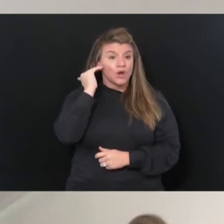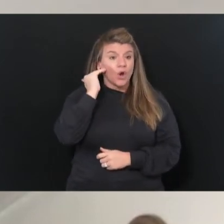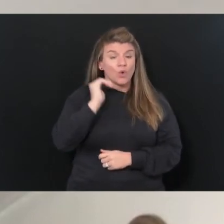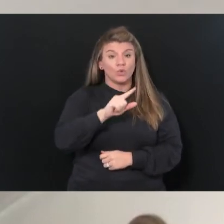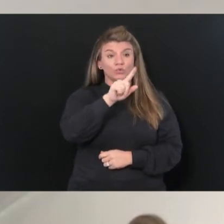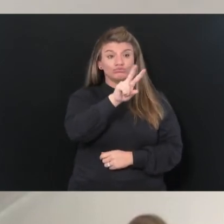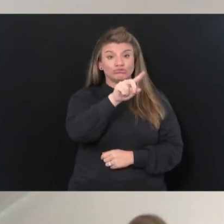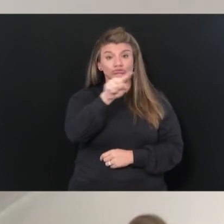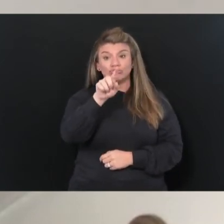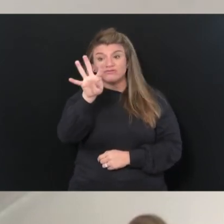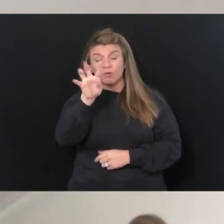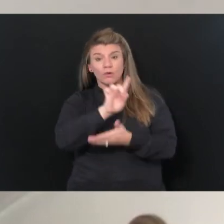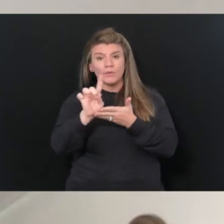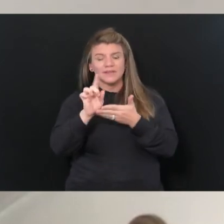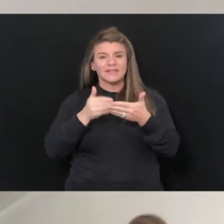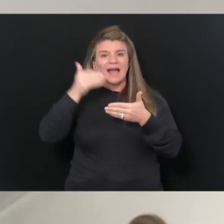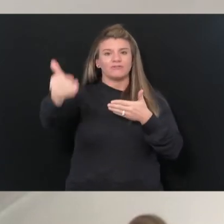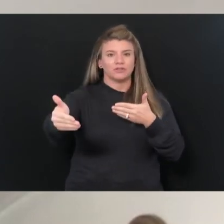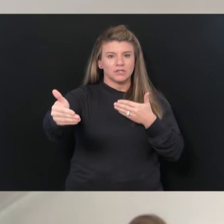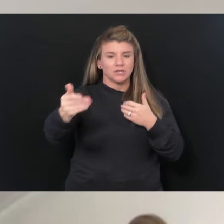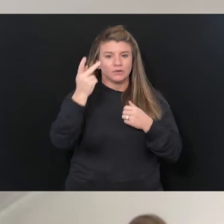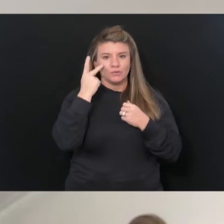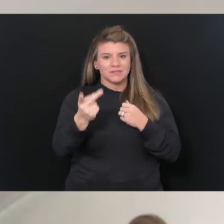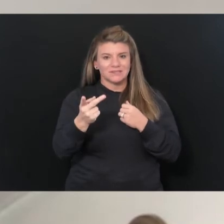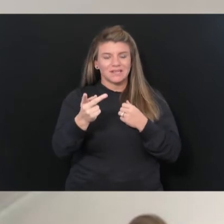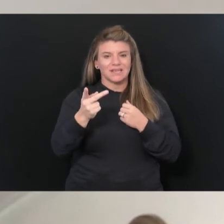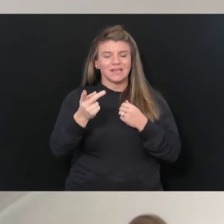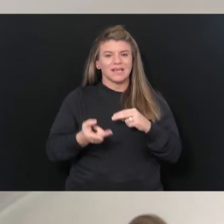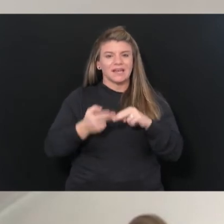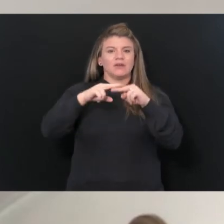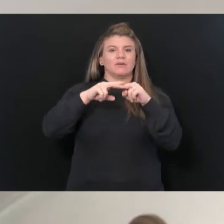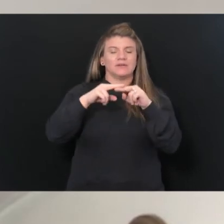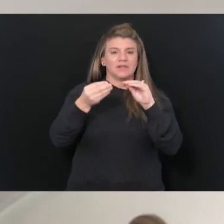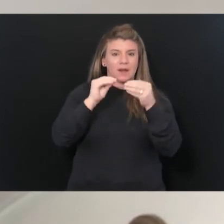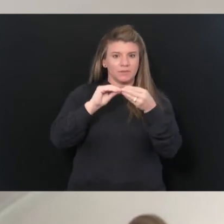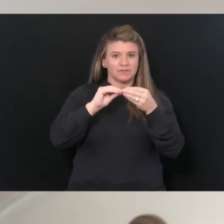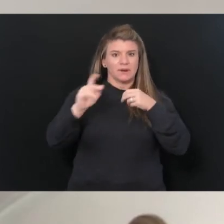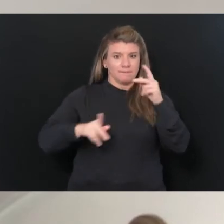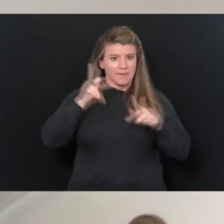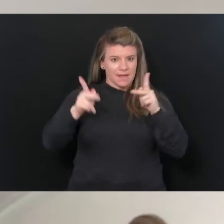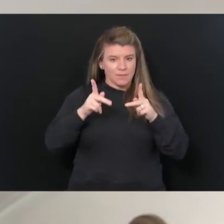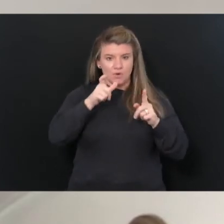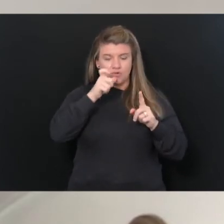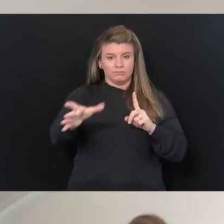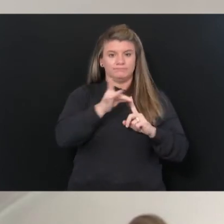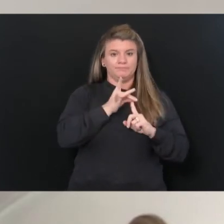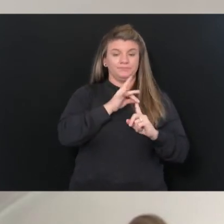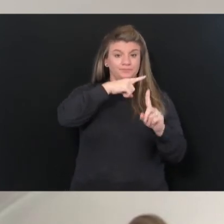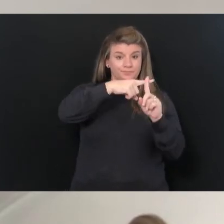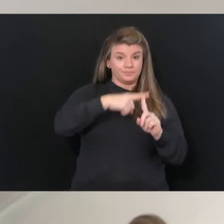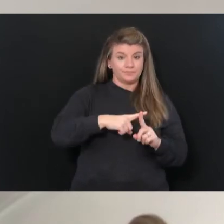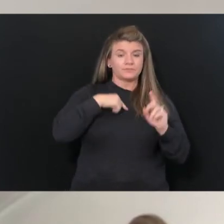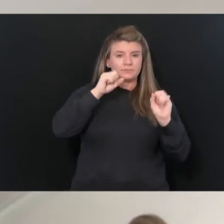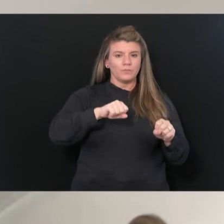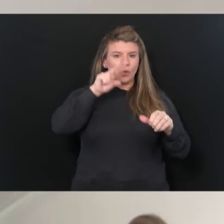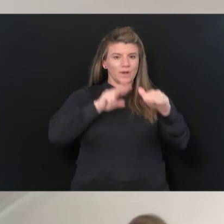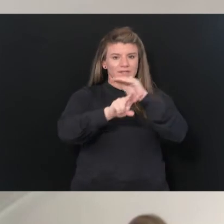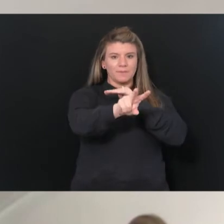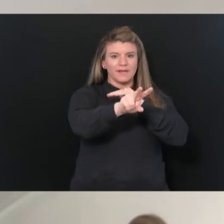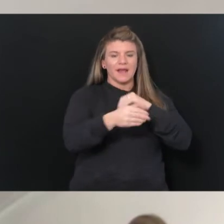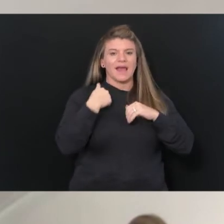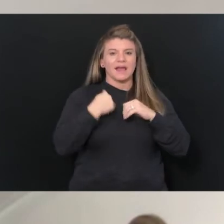weeks after we see an increase in numbers of people testing positive, that we can anticipate